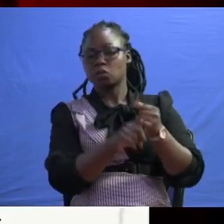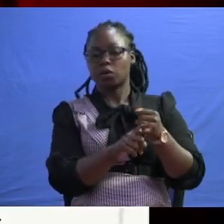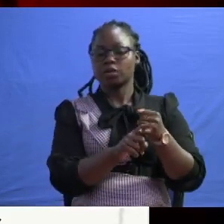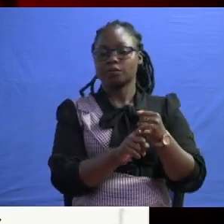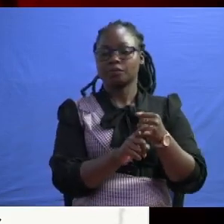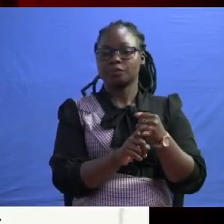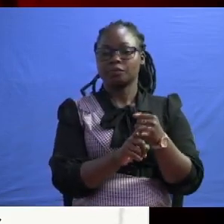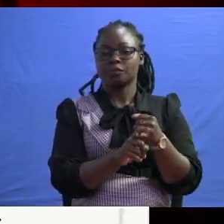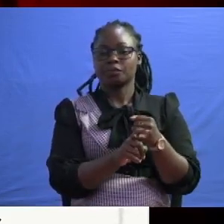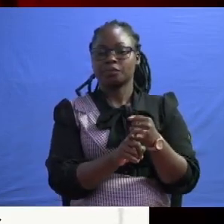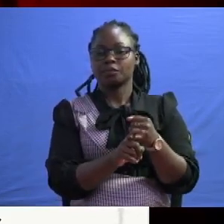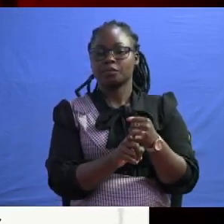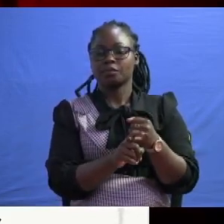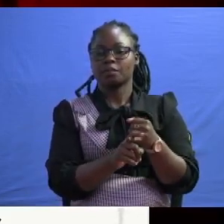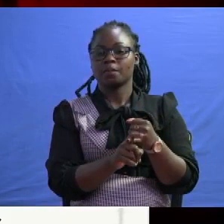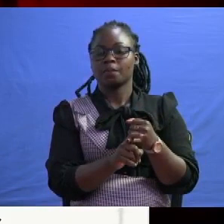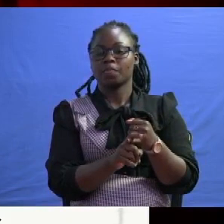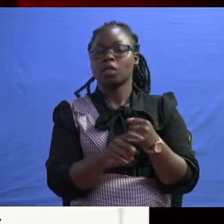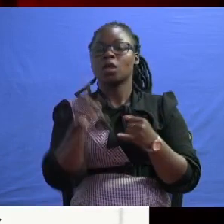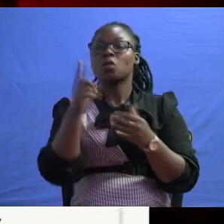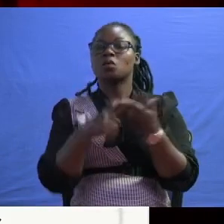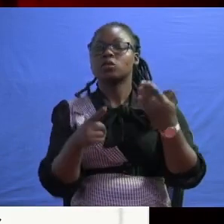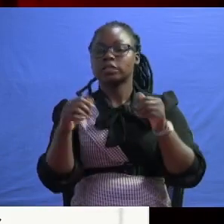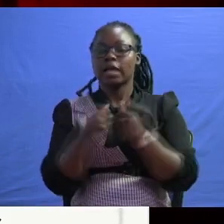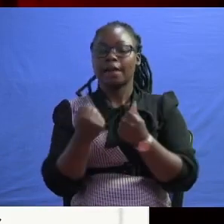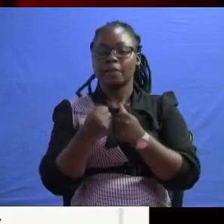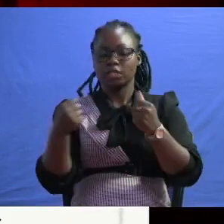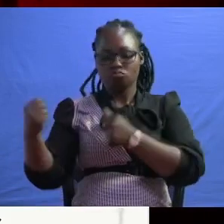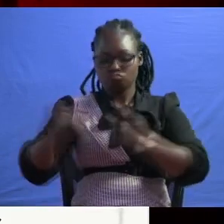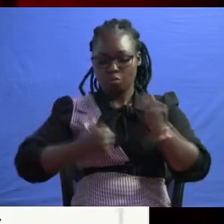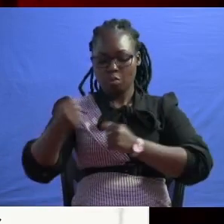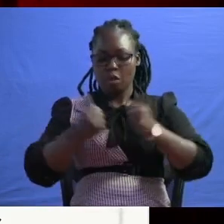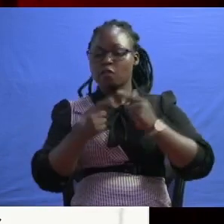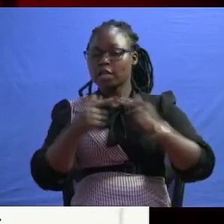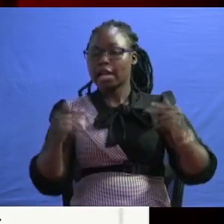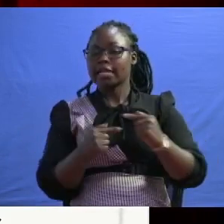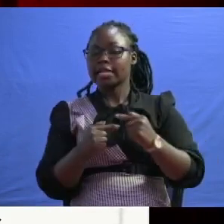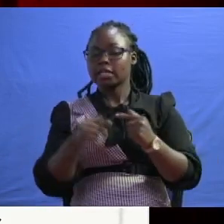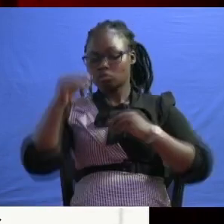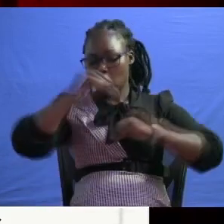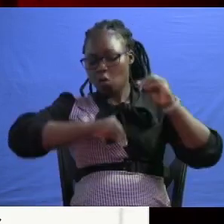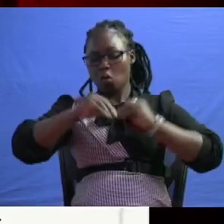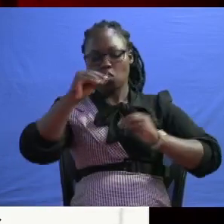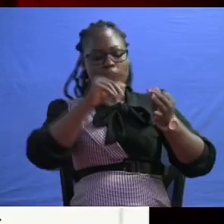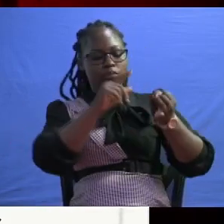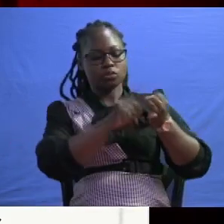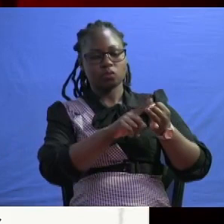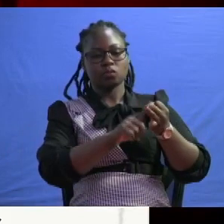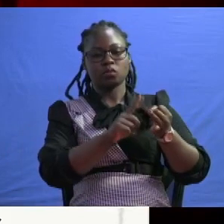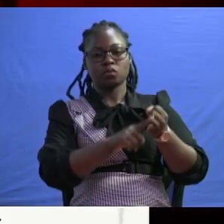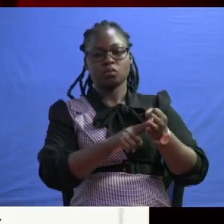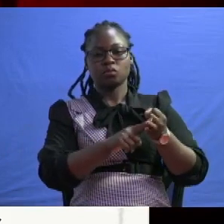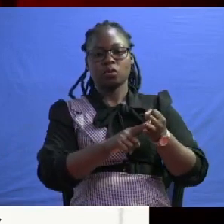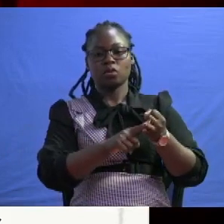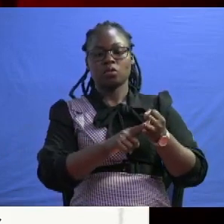is matters bordering on the fight against corruption. Two is matter